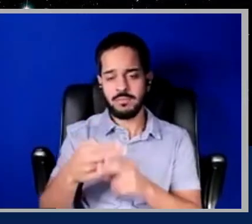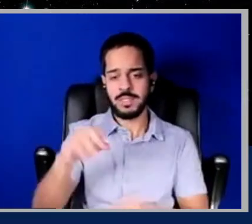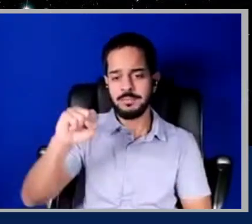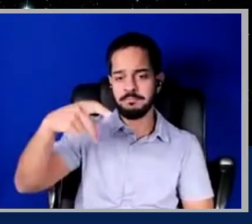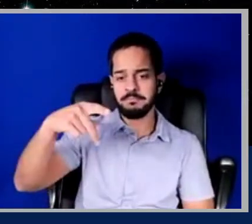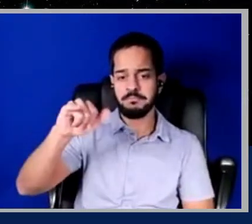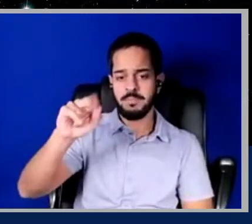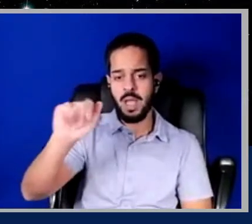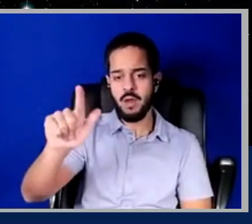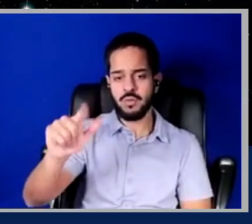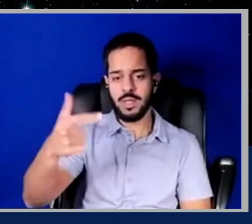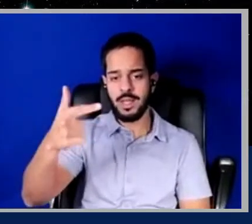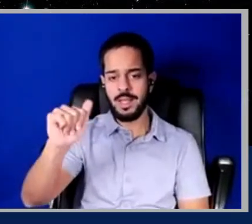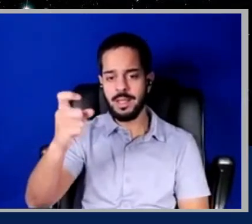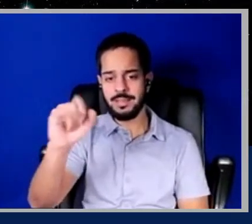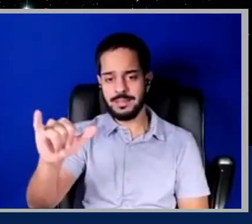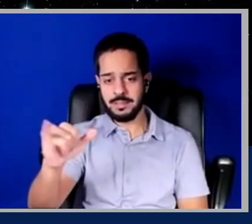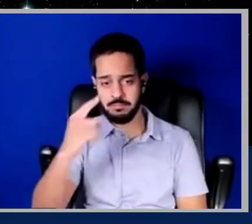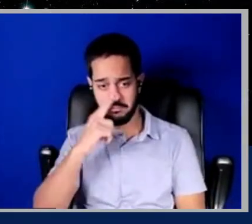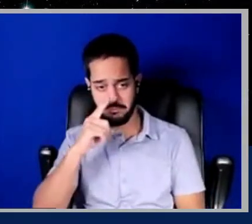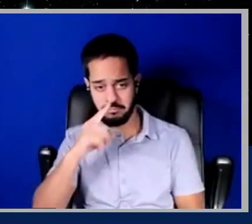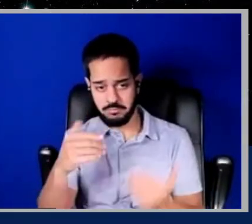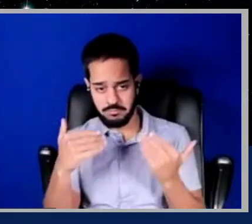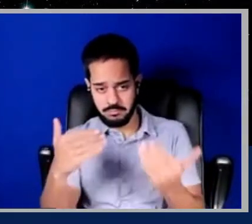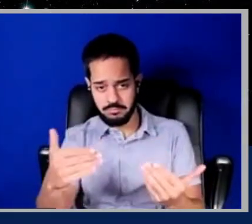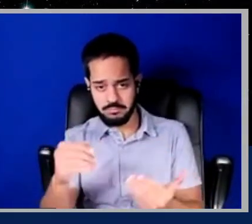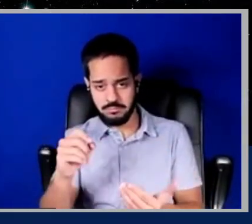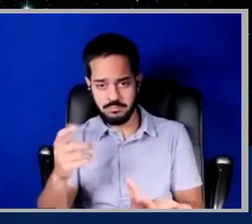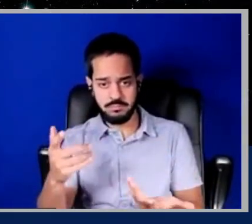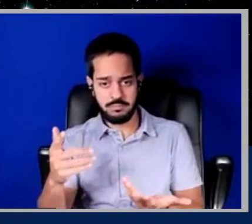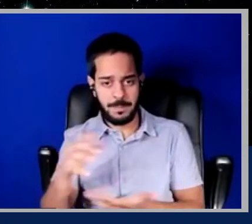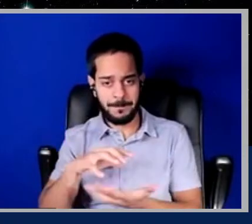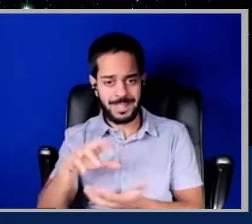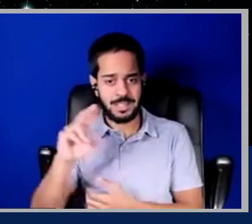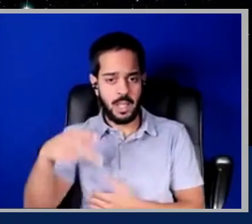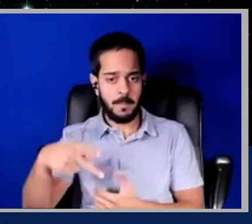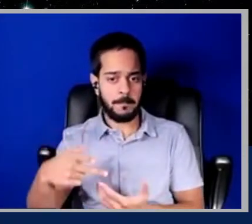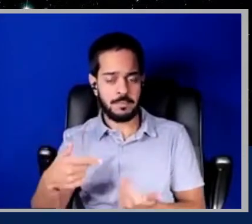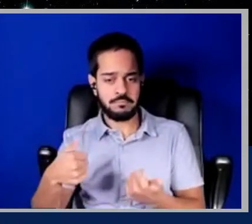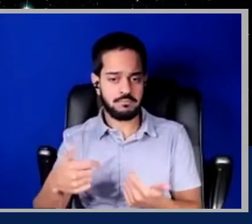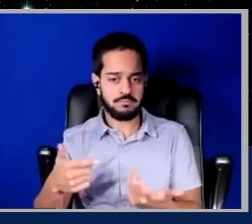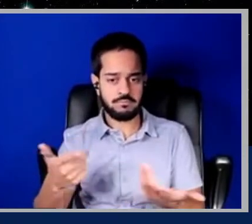the spiral galaxy. Are we cool with doing the spiral galaxy, or we want to mix it up some?